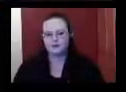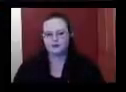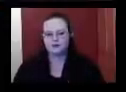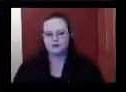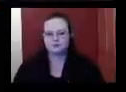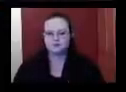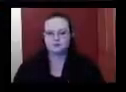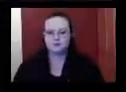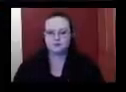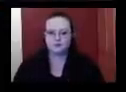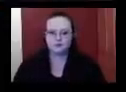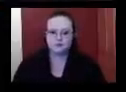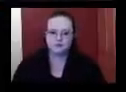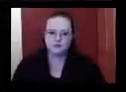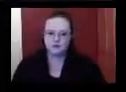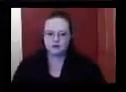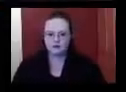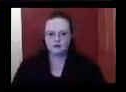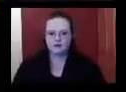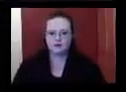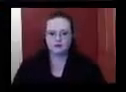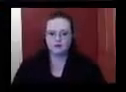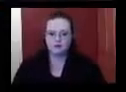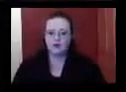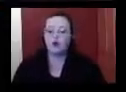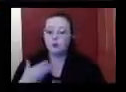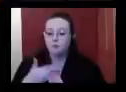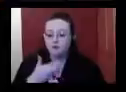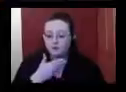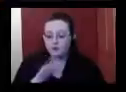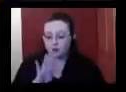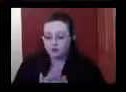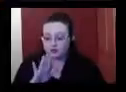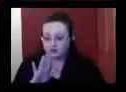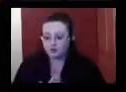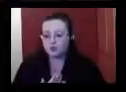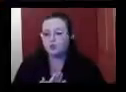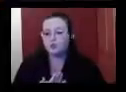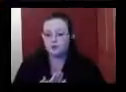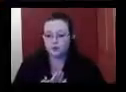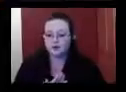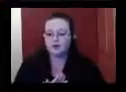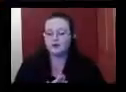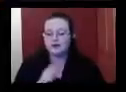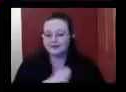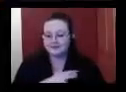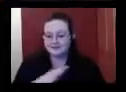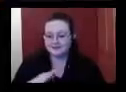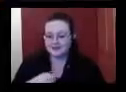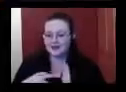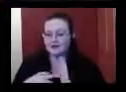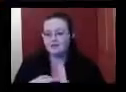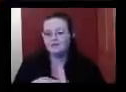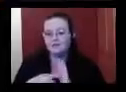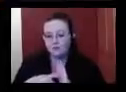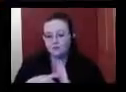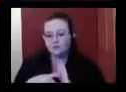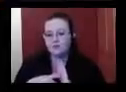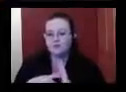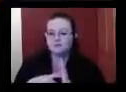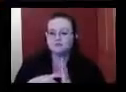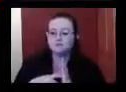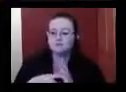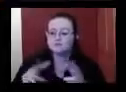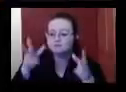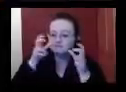Our staff will receive updated health and safety training in one of the PA days prior to the beginning of the